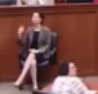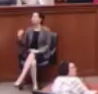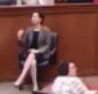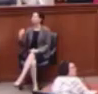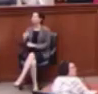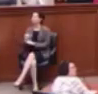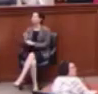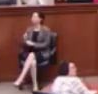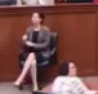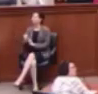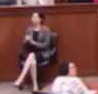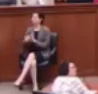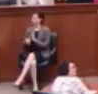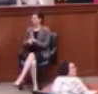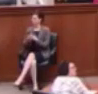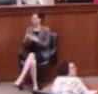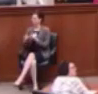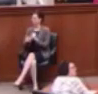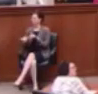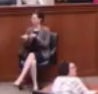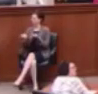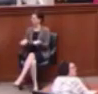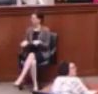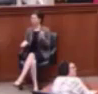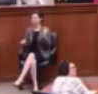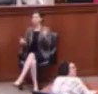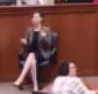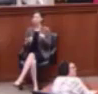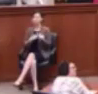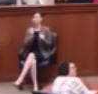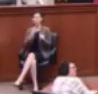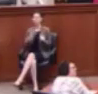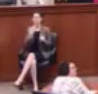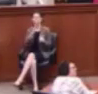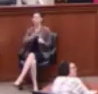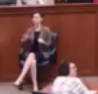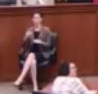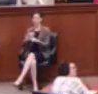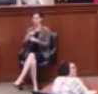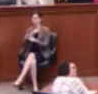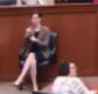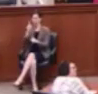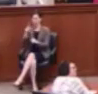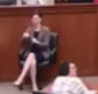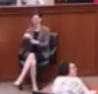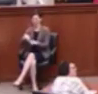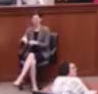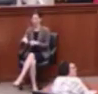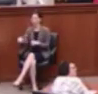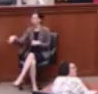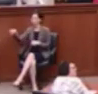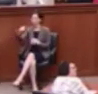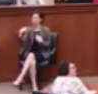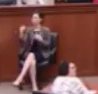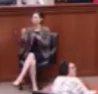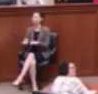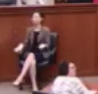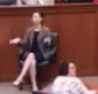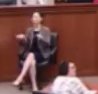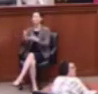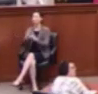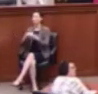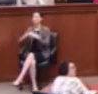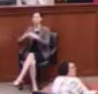Technical College System. I wanted to first thank you for the work that you're doing in this area. You have been a critical and important